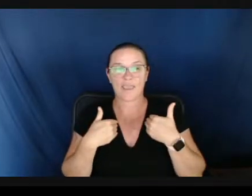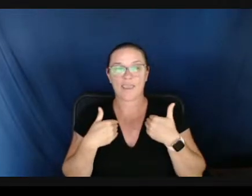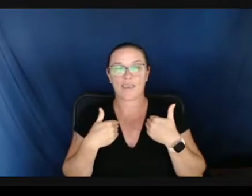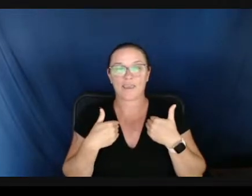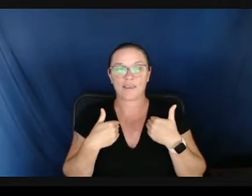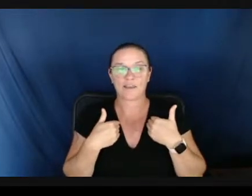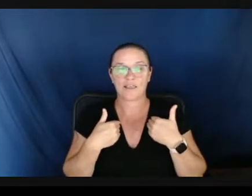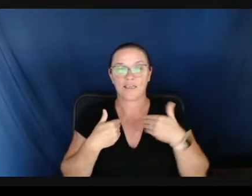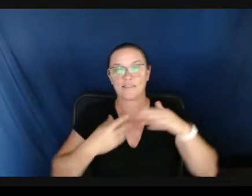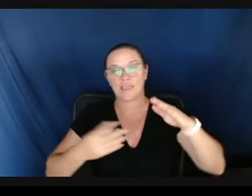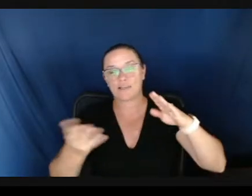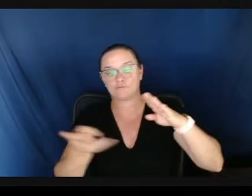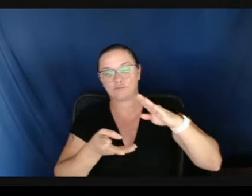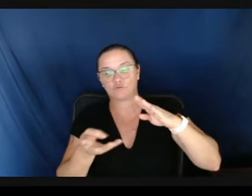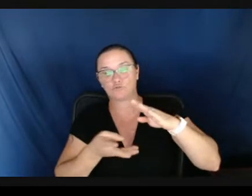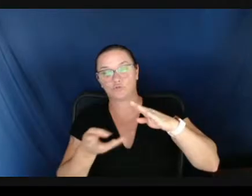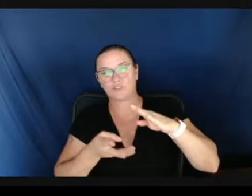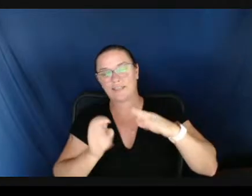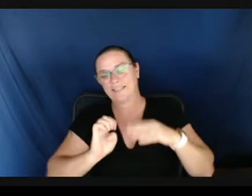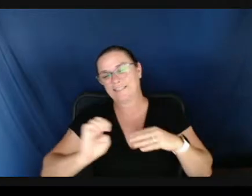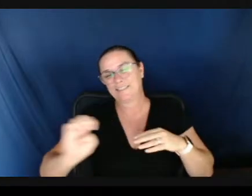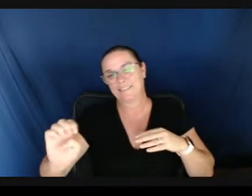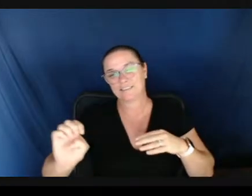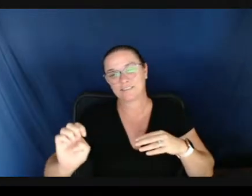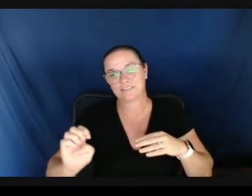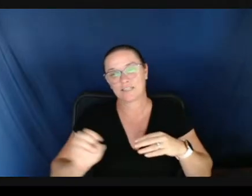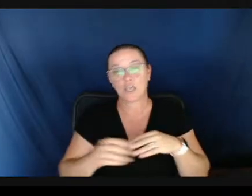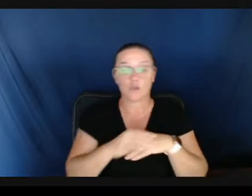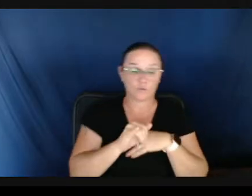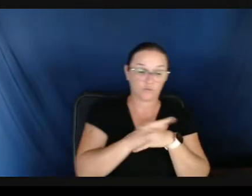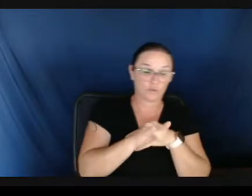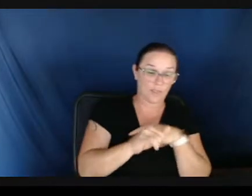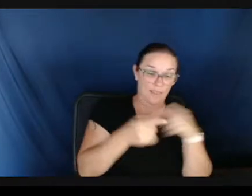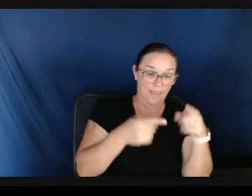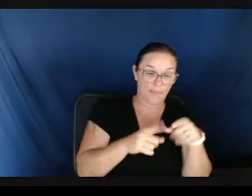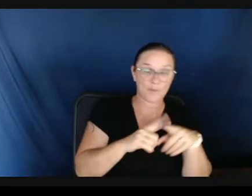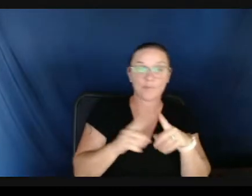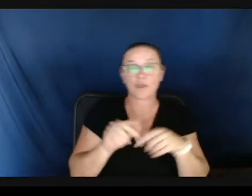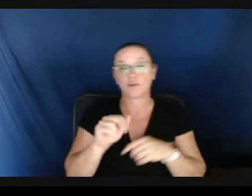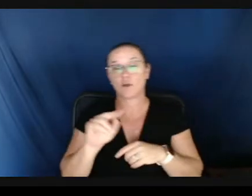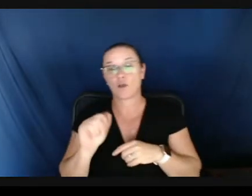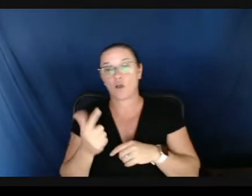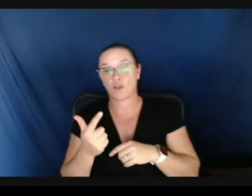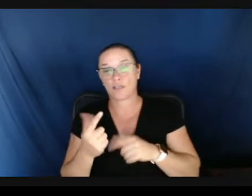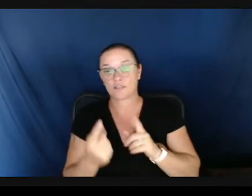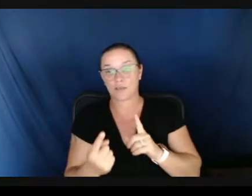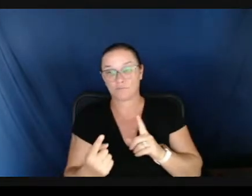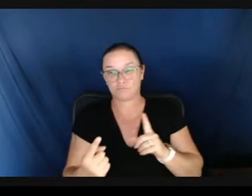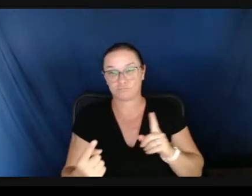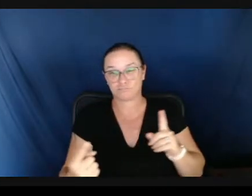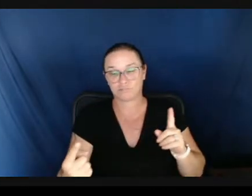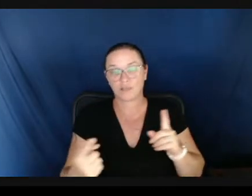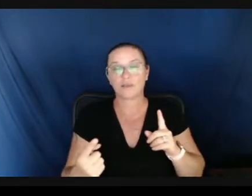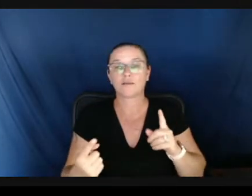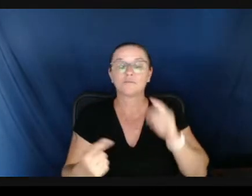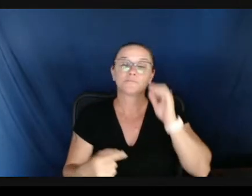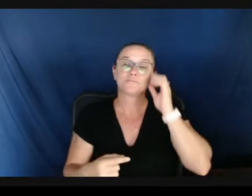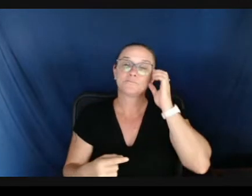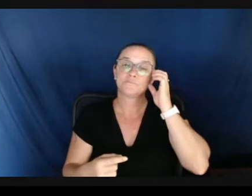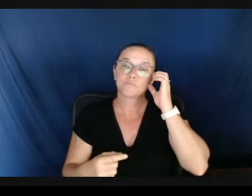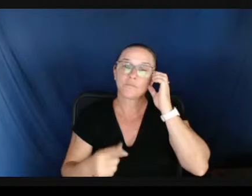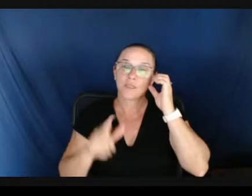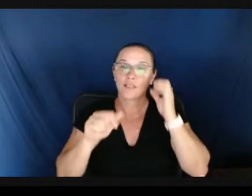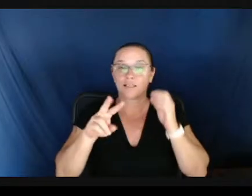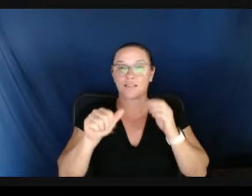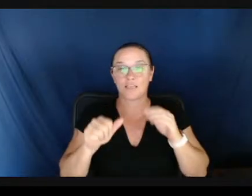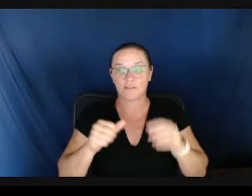east intrusion. The first intrusions were back in July, but in August, intrusions furthest east under Nepal crater towards Pu'ul. Lava gets all the